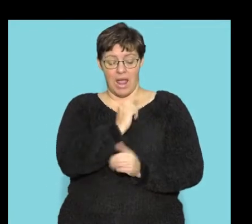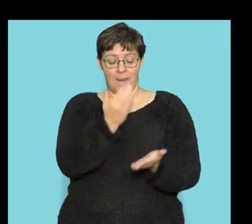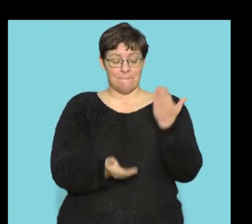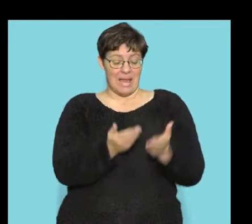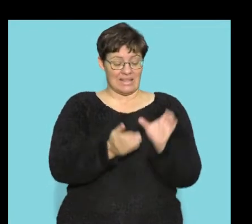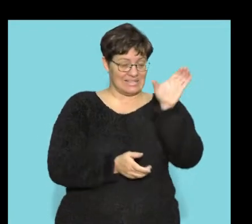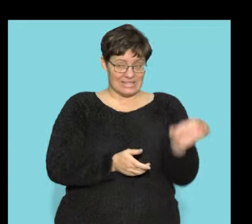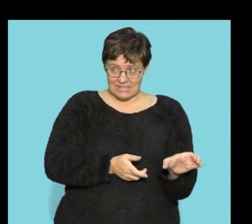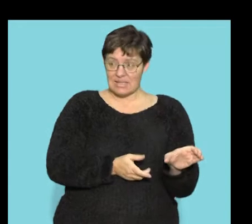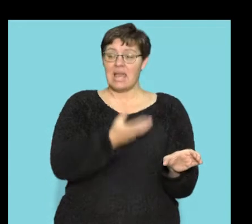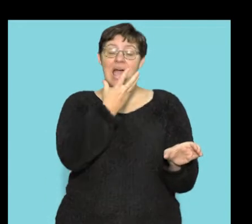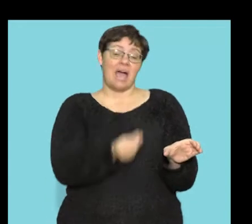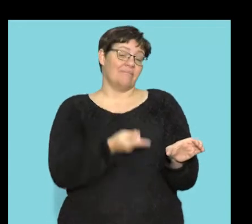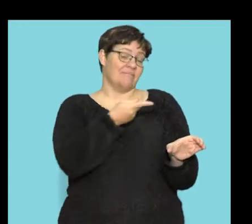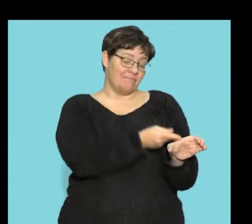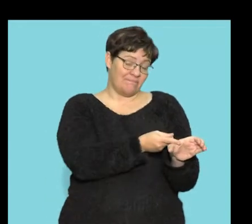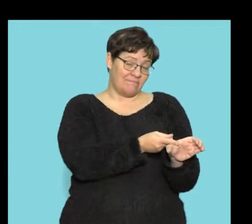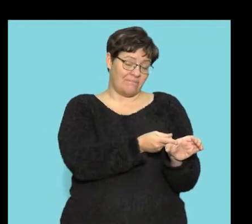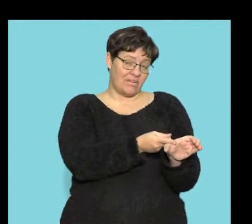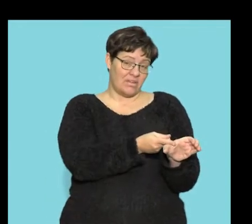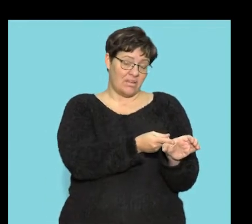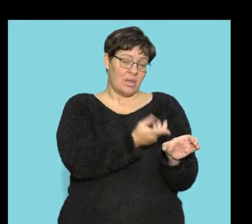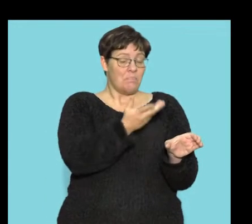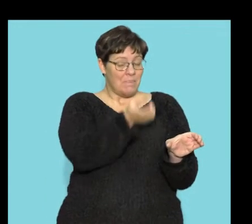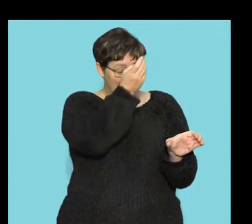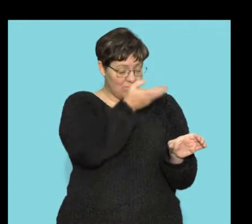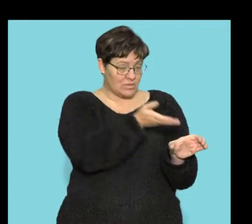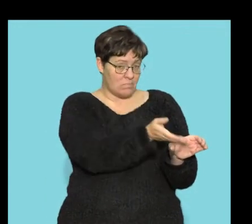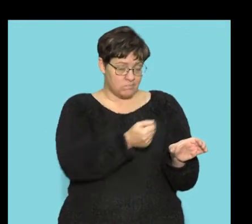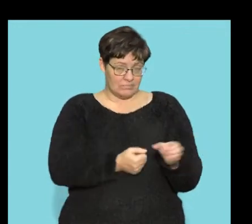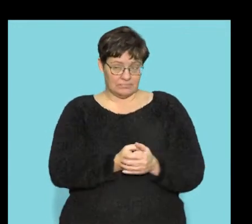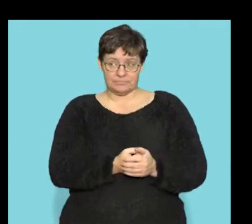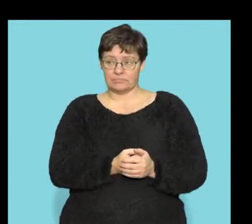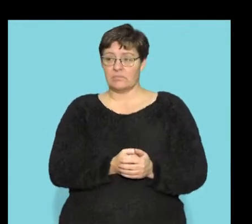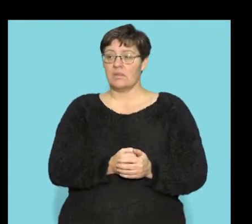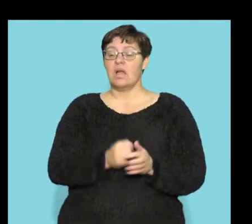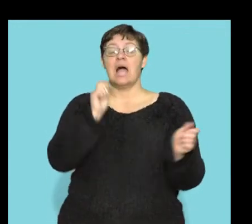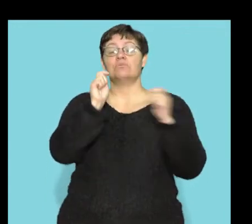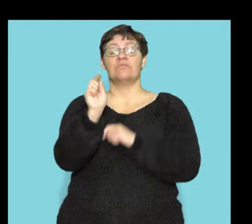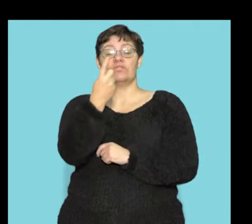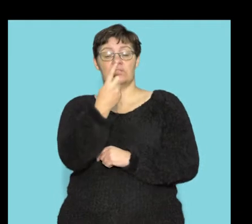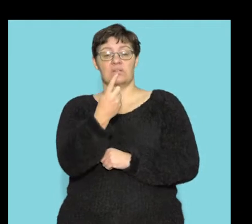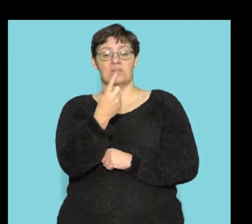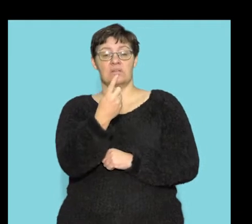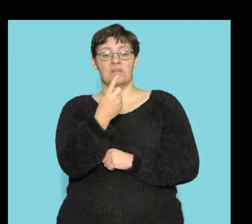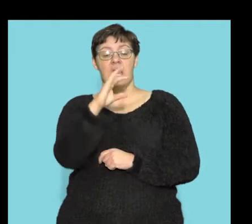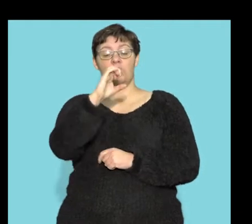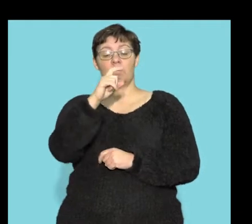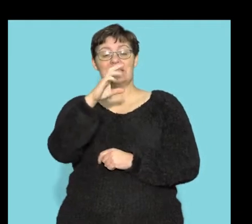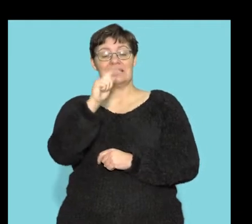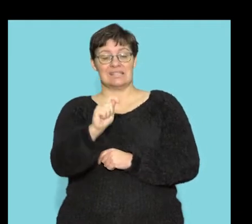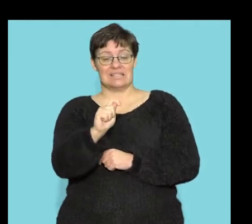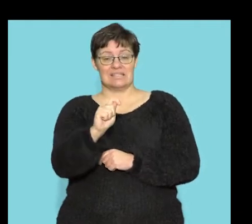sheet account section as well, depending on the information. Okay, the first adjustment says, a credit note